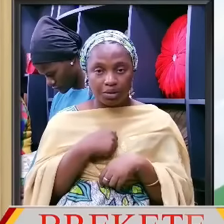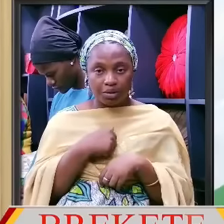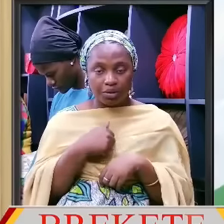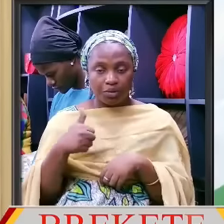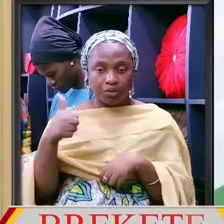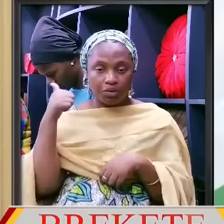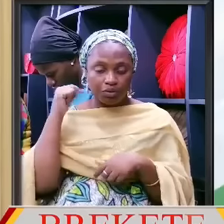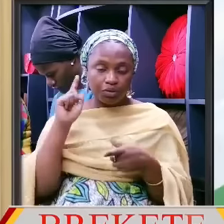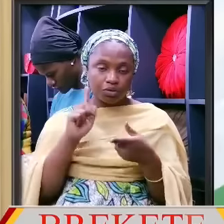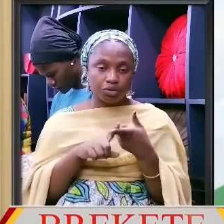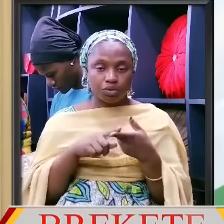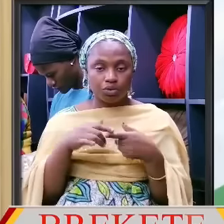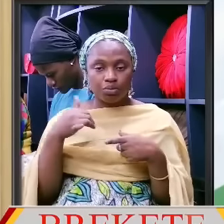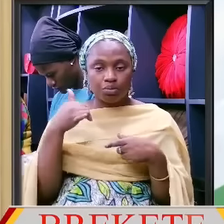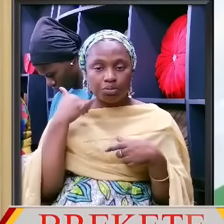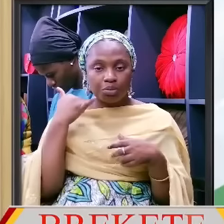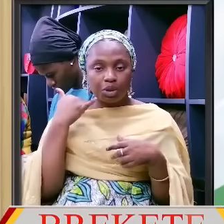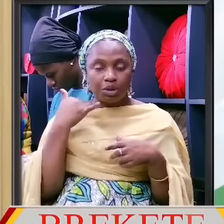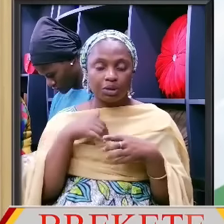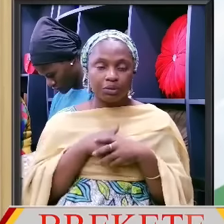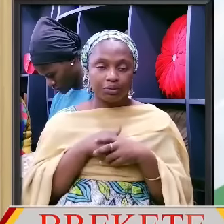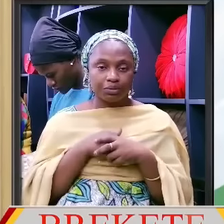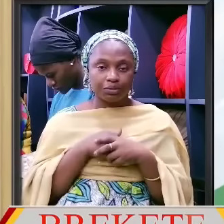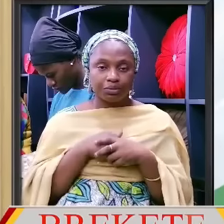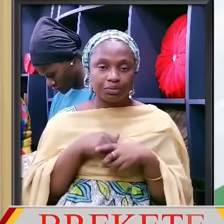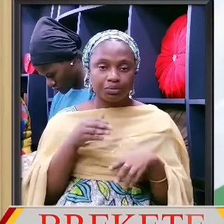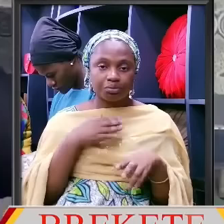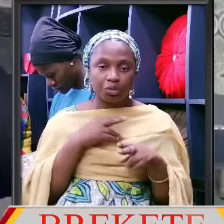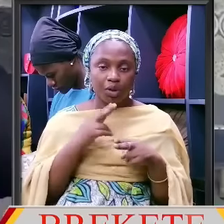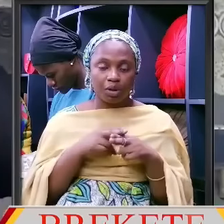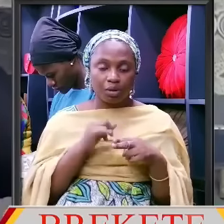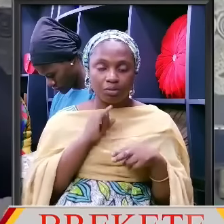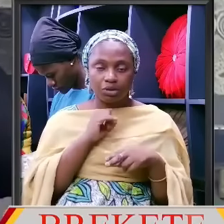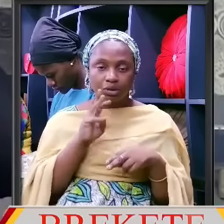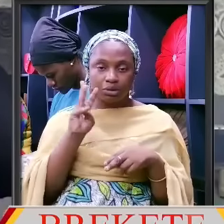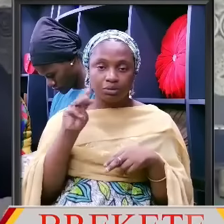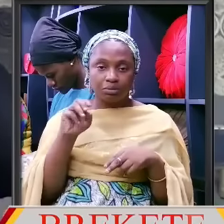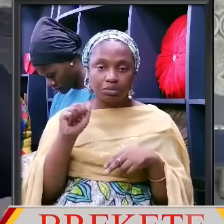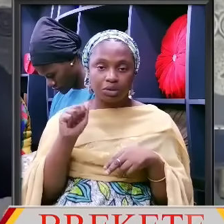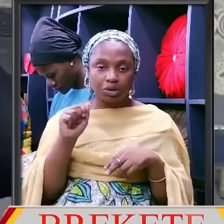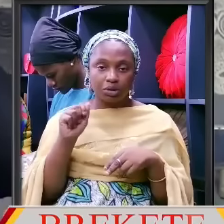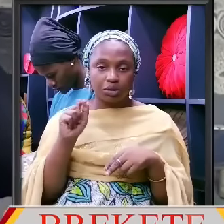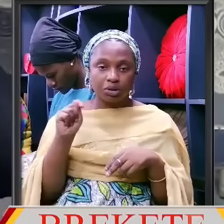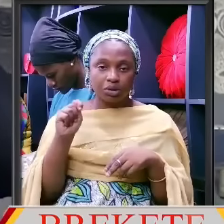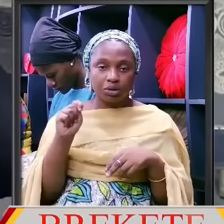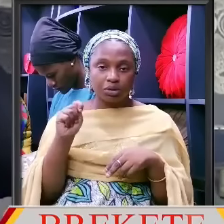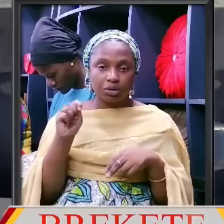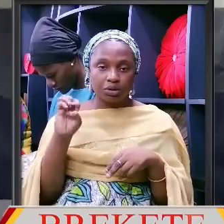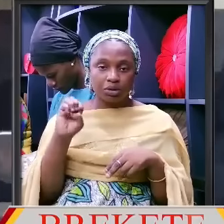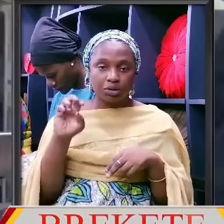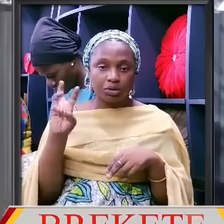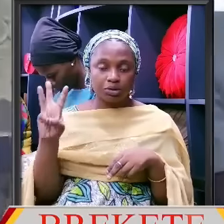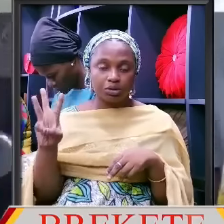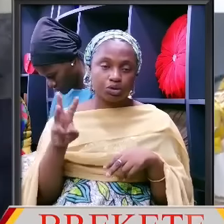What will be your name, sir? My name is Martin Oliver Ndubisi Ozeyama.